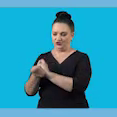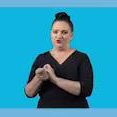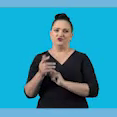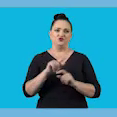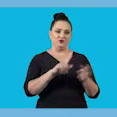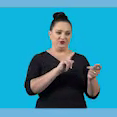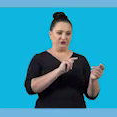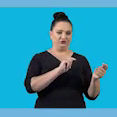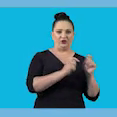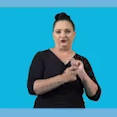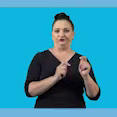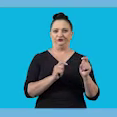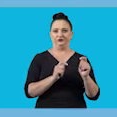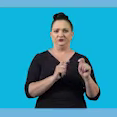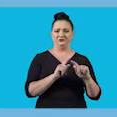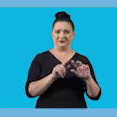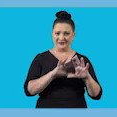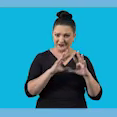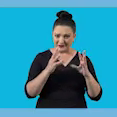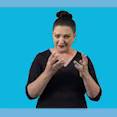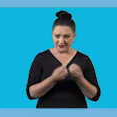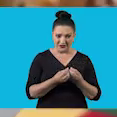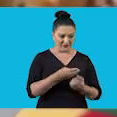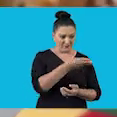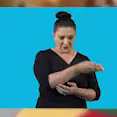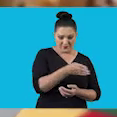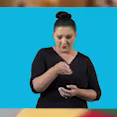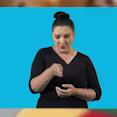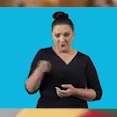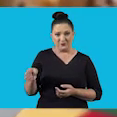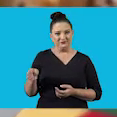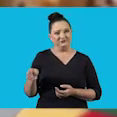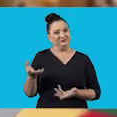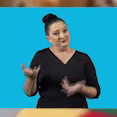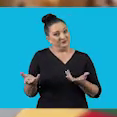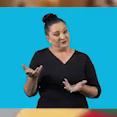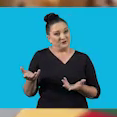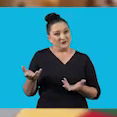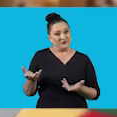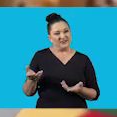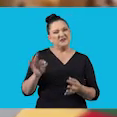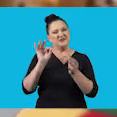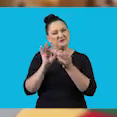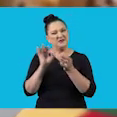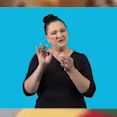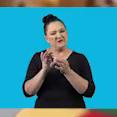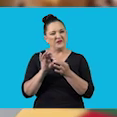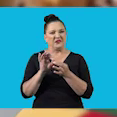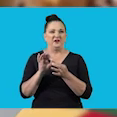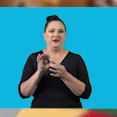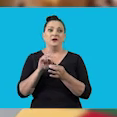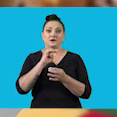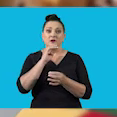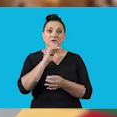and gases. But not all of the matter can exist in all three different states. So there is a certain specific matter that